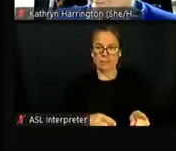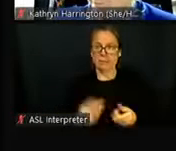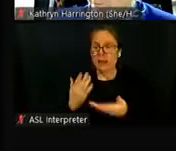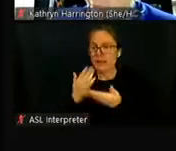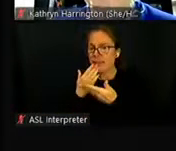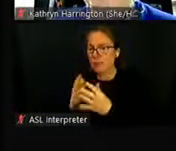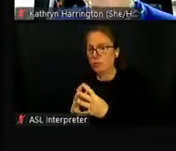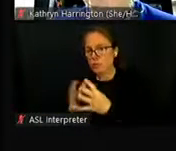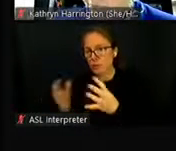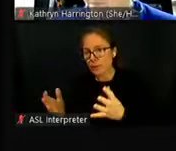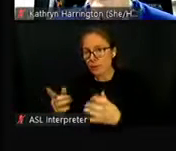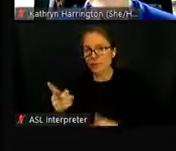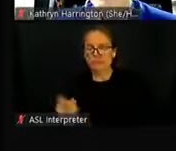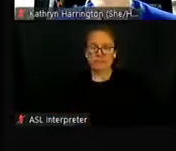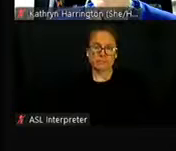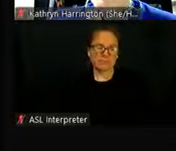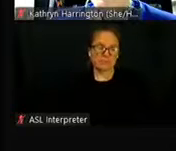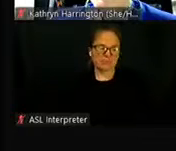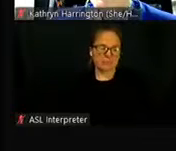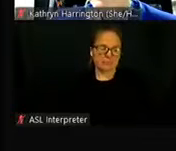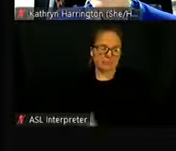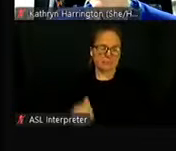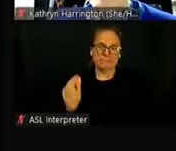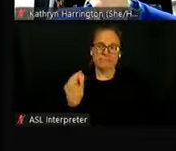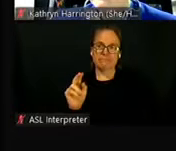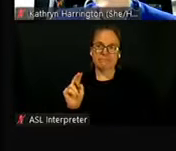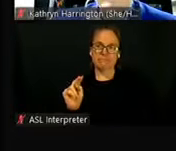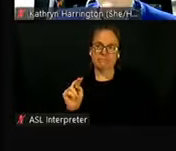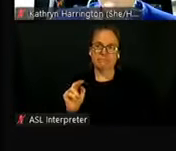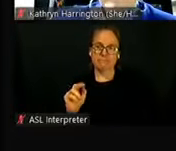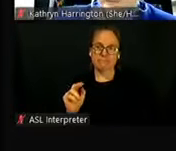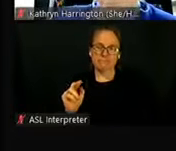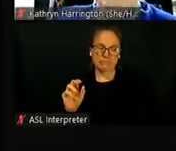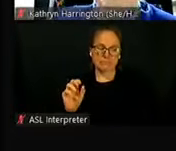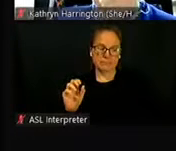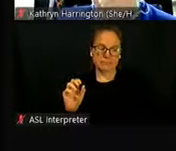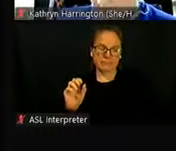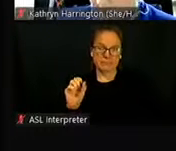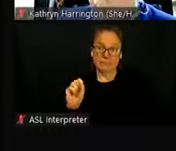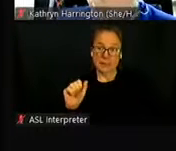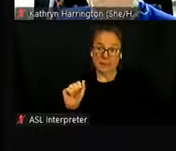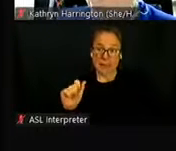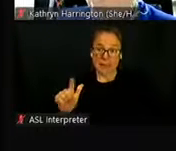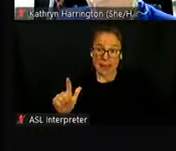Melissa. Next up, Sal, can you hear us?